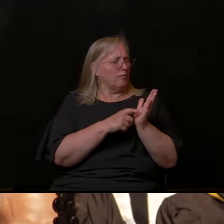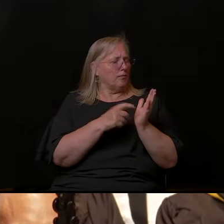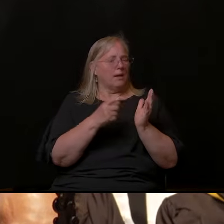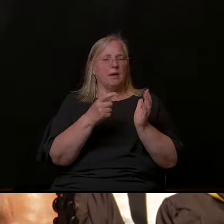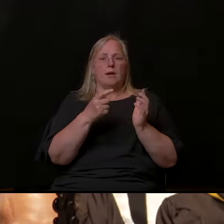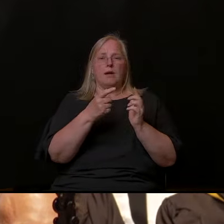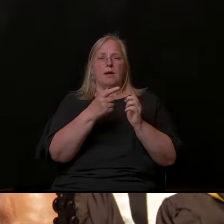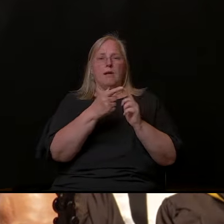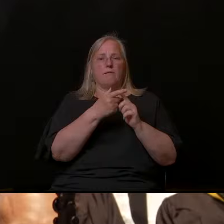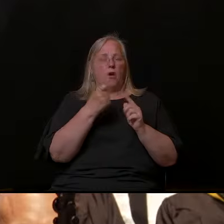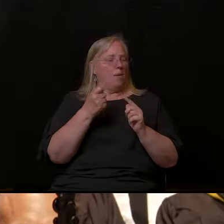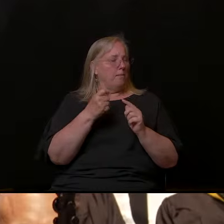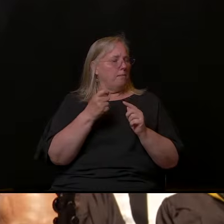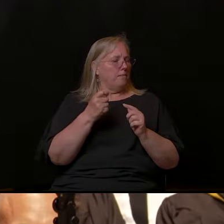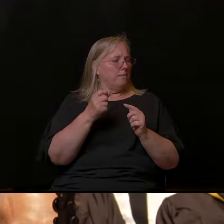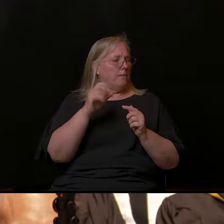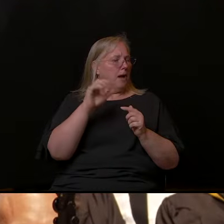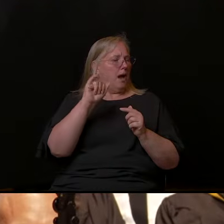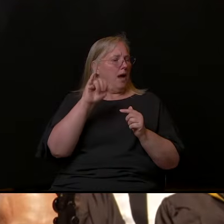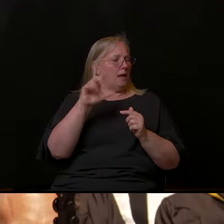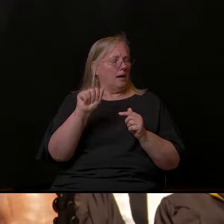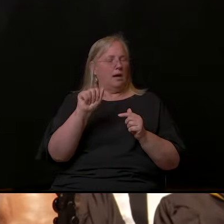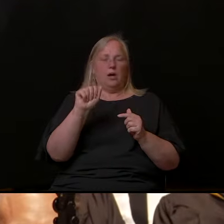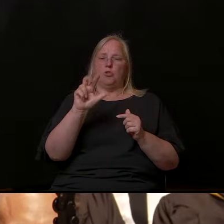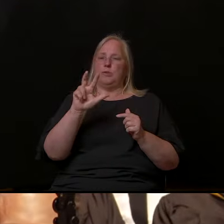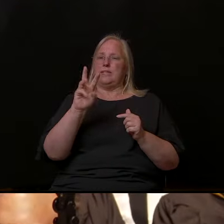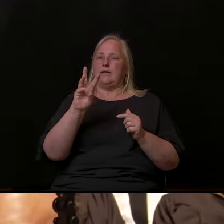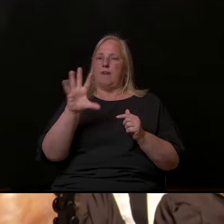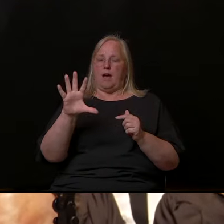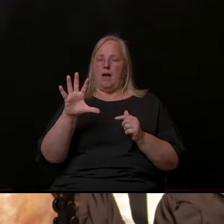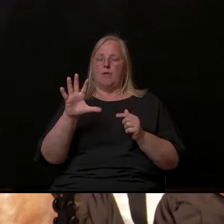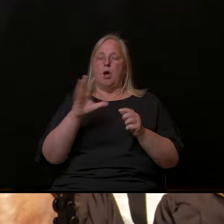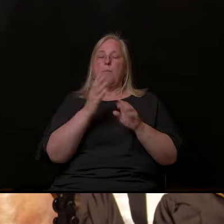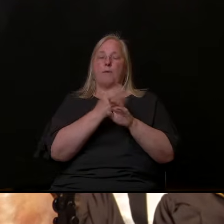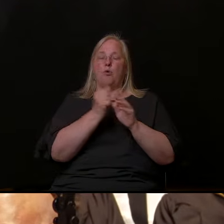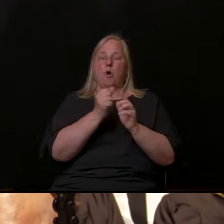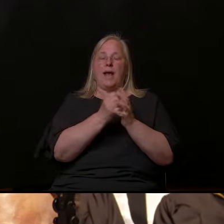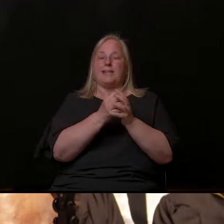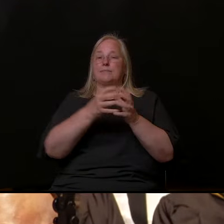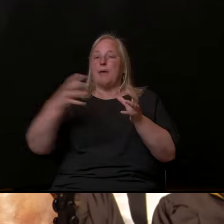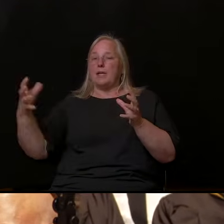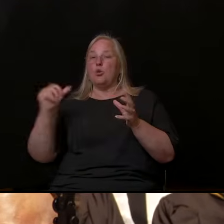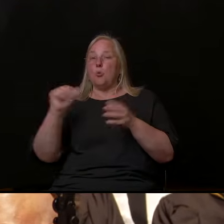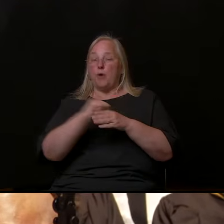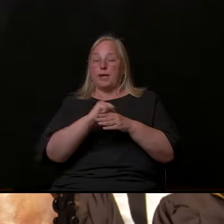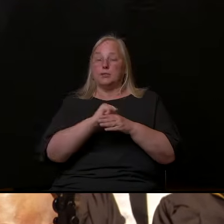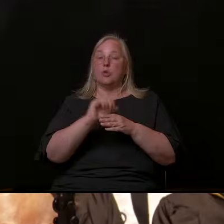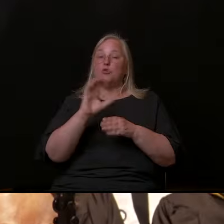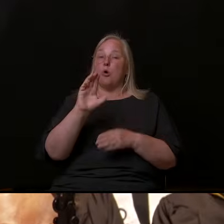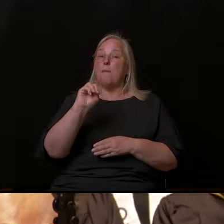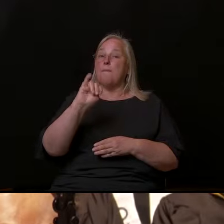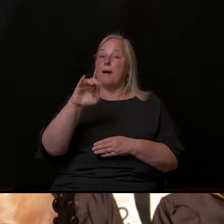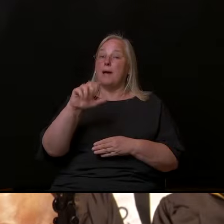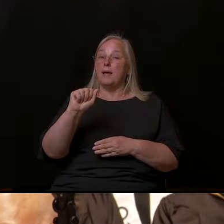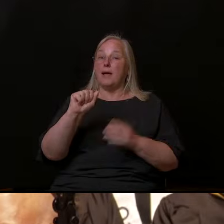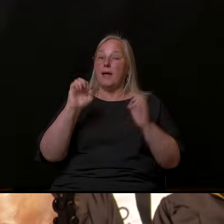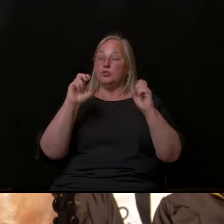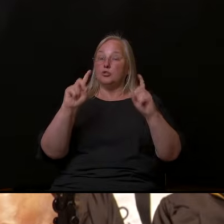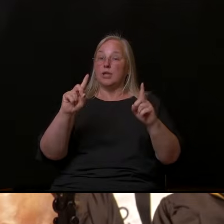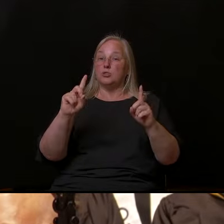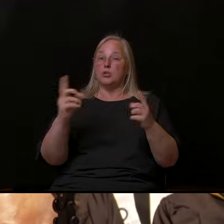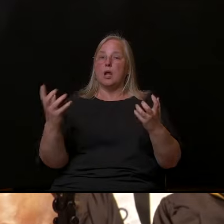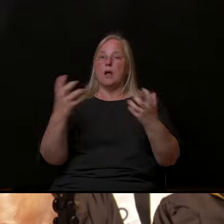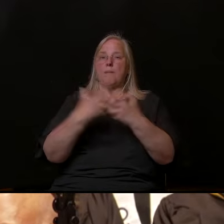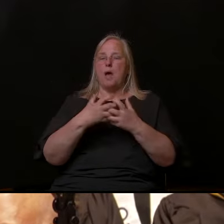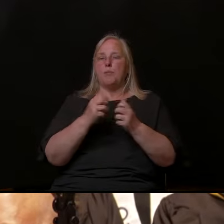and MICA 365 before expanding your practice. Your MICA education, combined